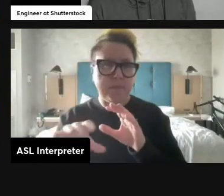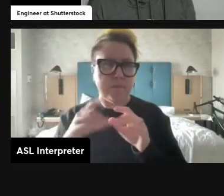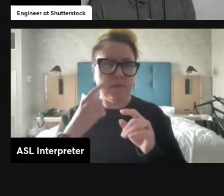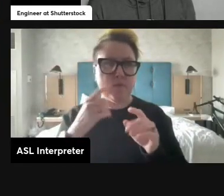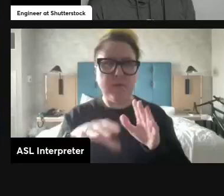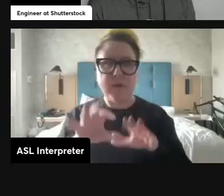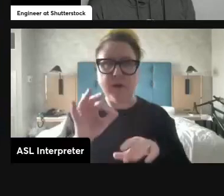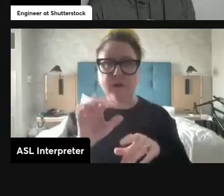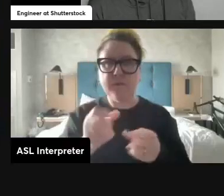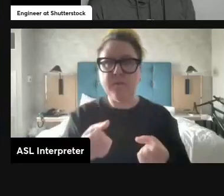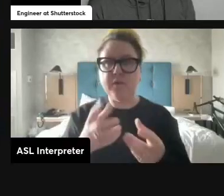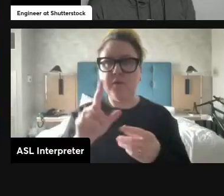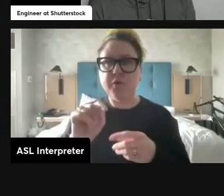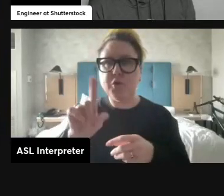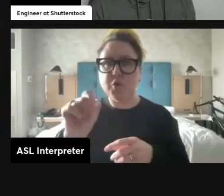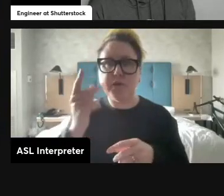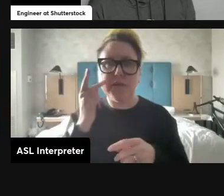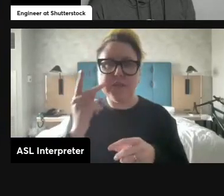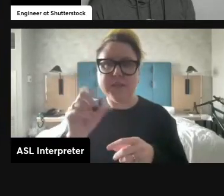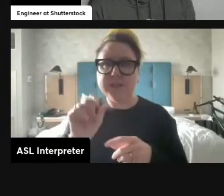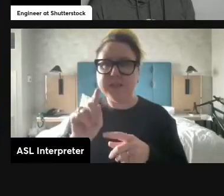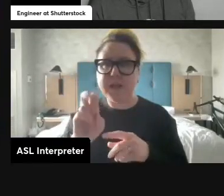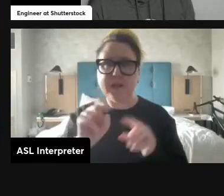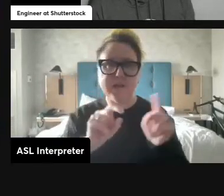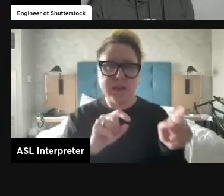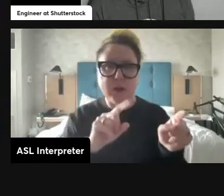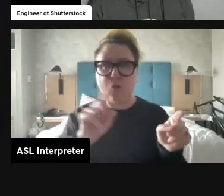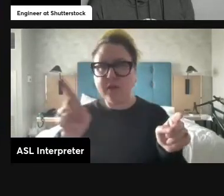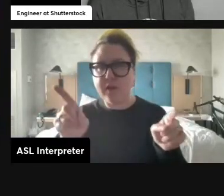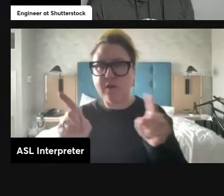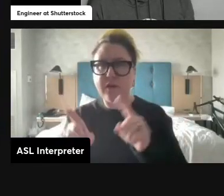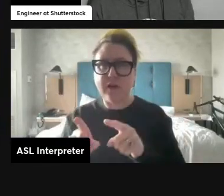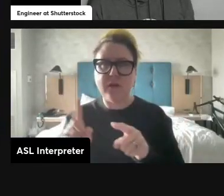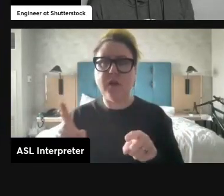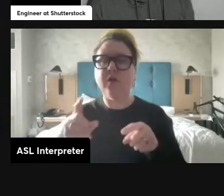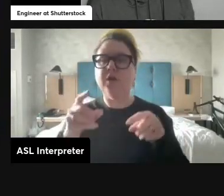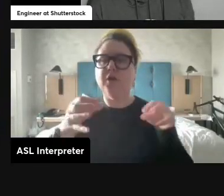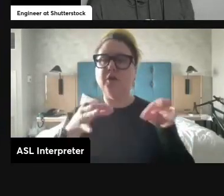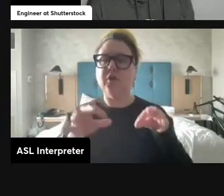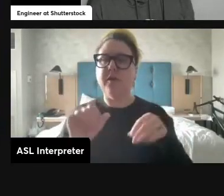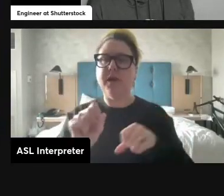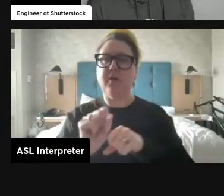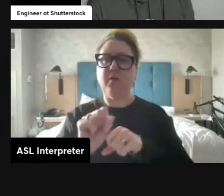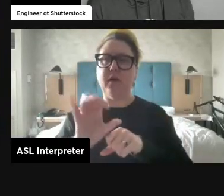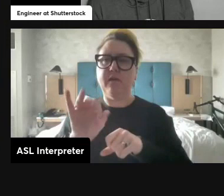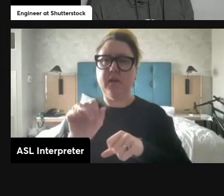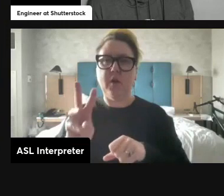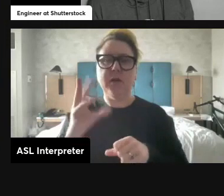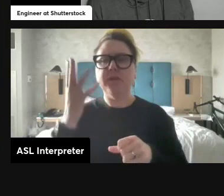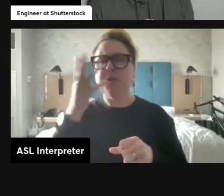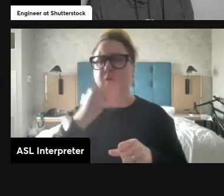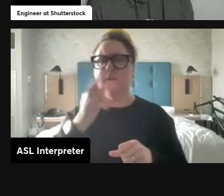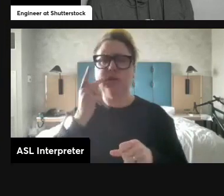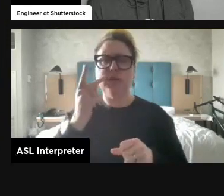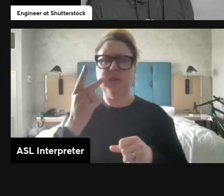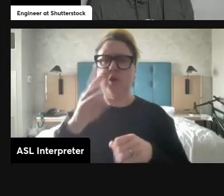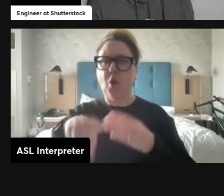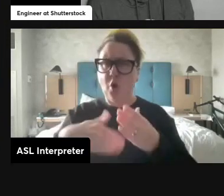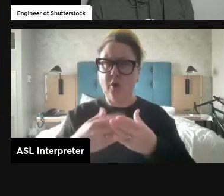and see the status of a given thing, as Eddie described with that workflow. Like that's a beautiful workflow to be able to see all in one